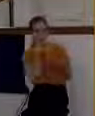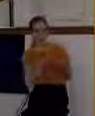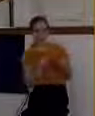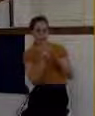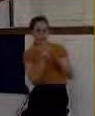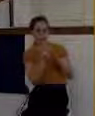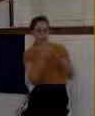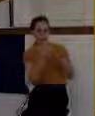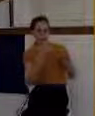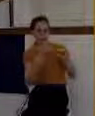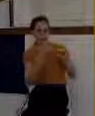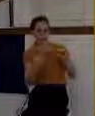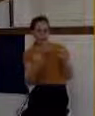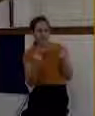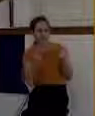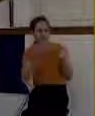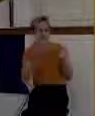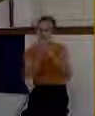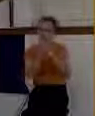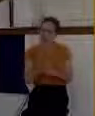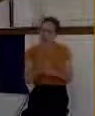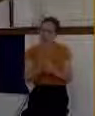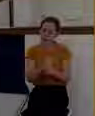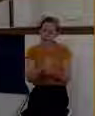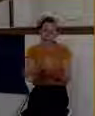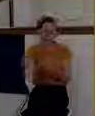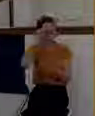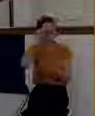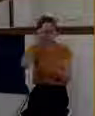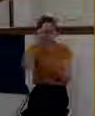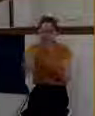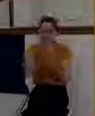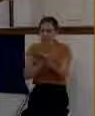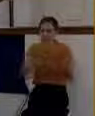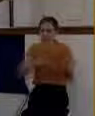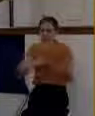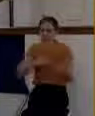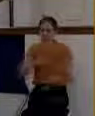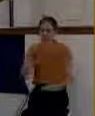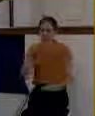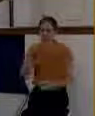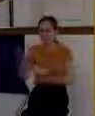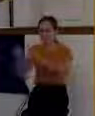our associations. May we learn to test everything by the Word of God. May we learn to put